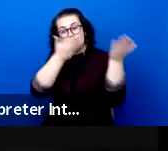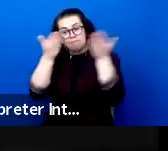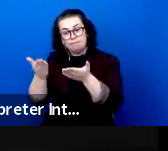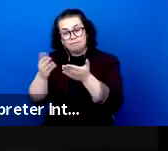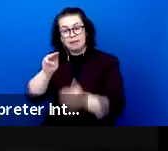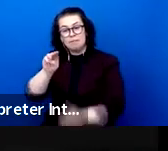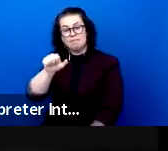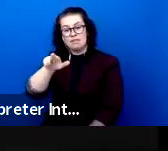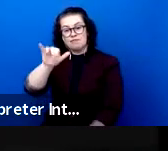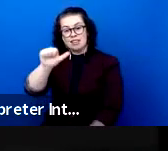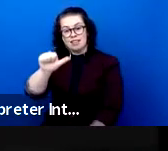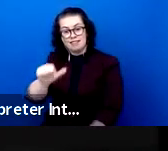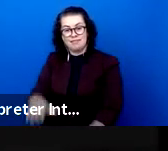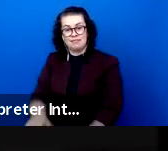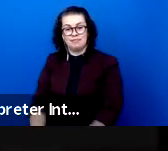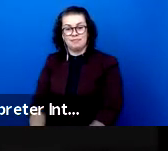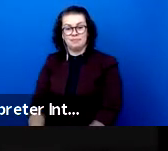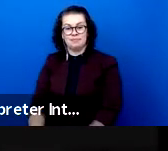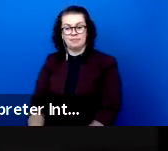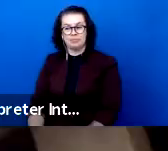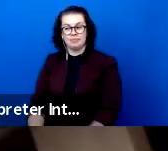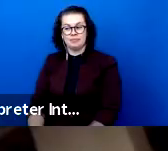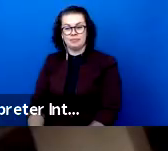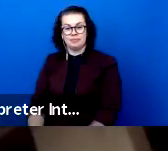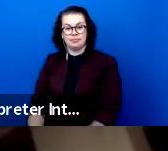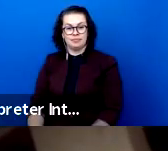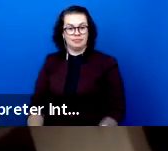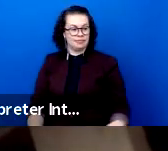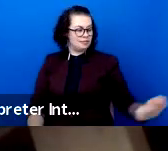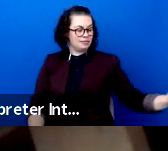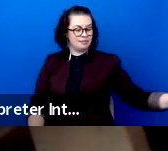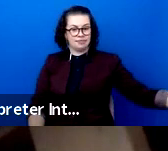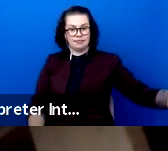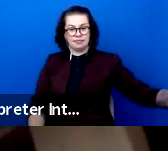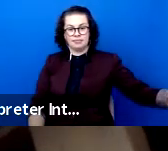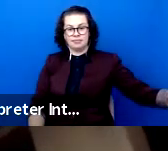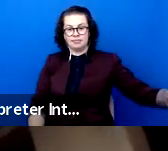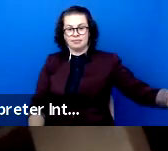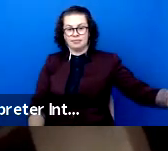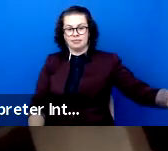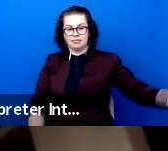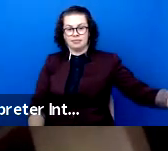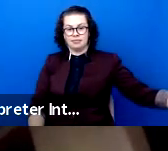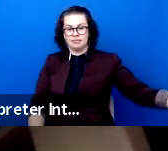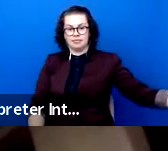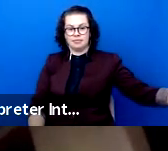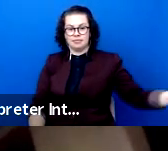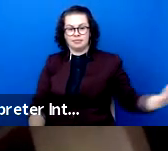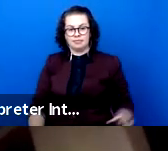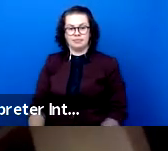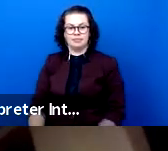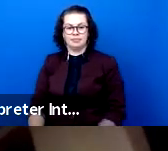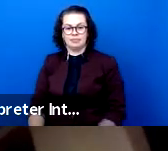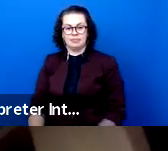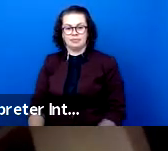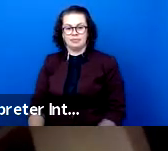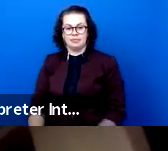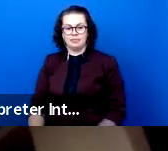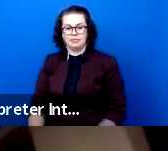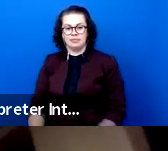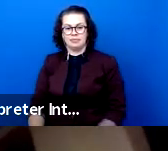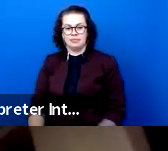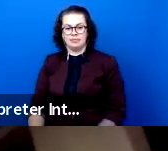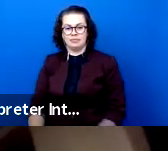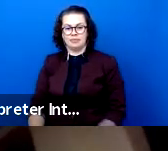Thank you. Thank you very much. Thank you. Thank you very much. So this is the story of where we are